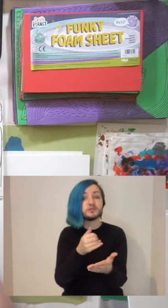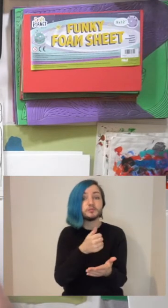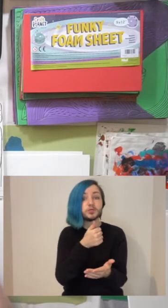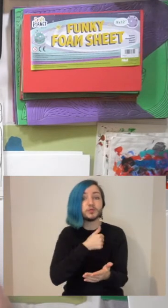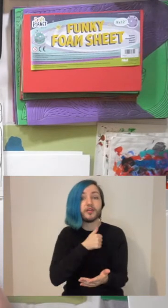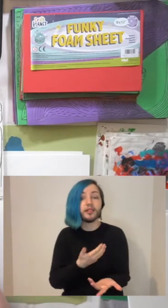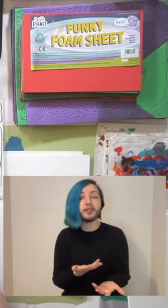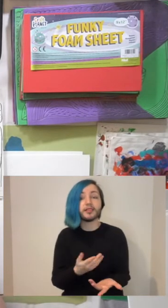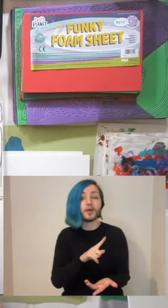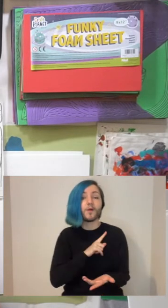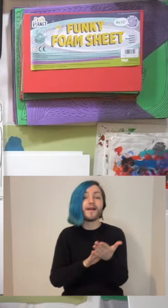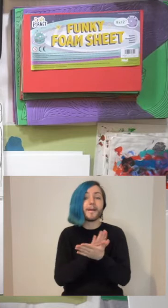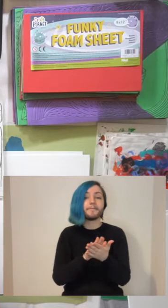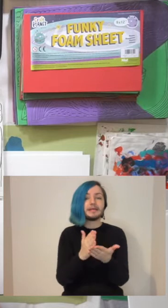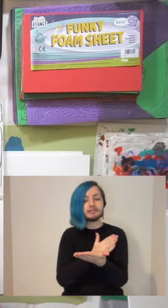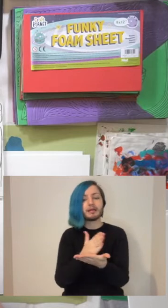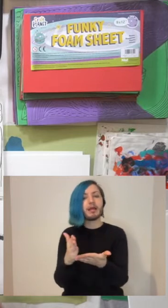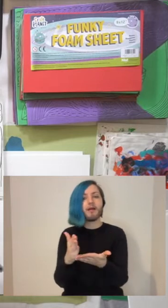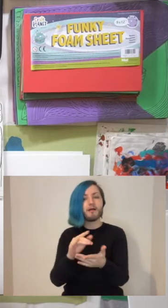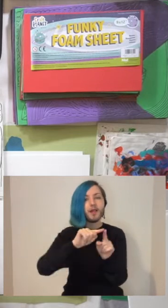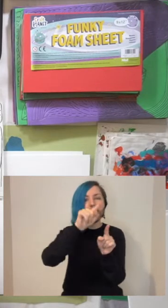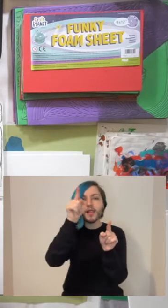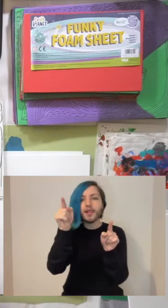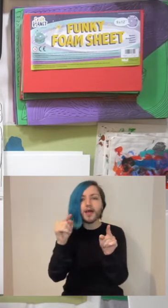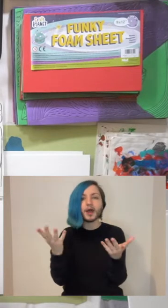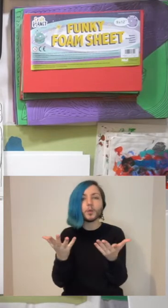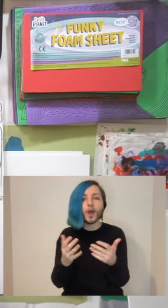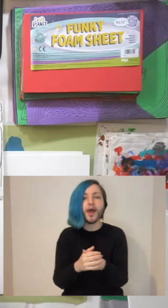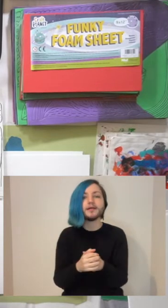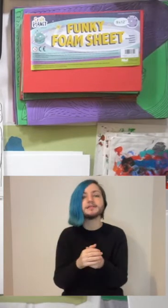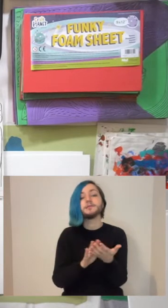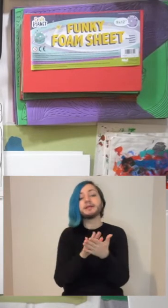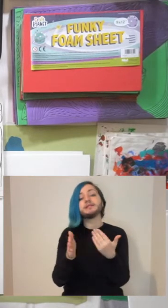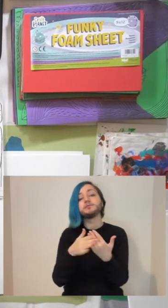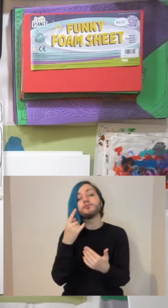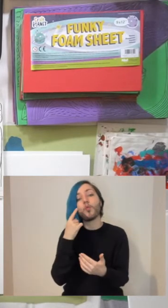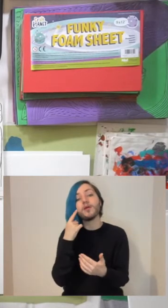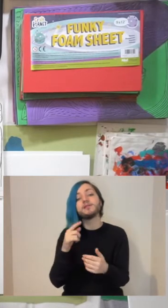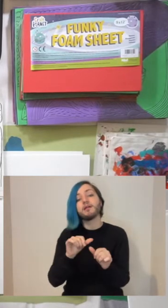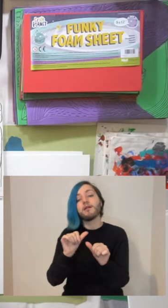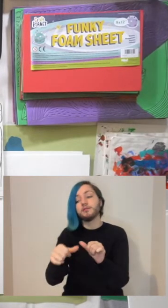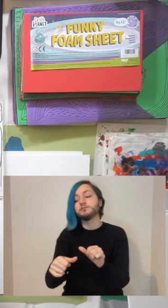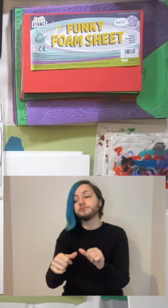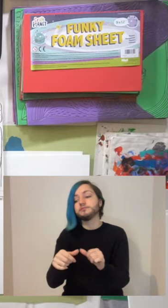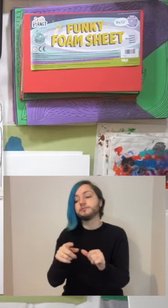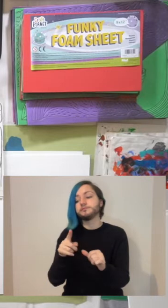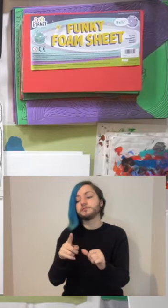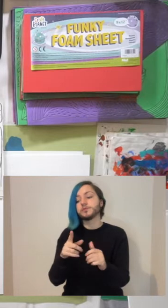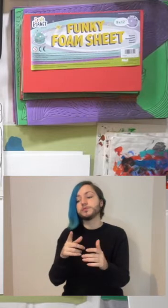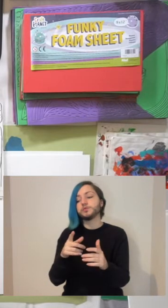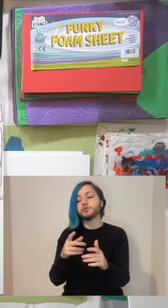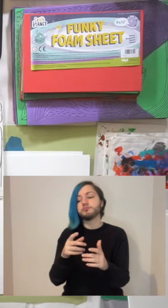quite helpful because then it's defined, and it might be easier for us to then